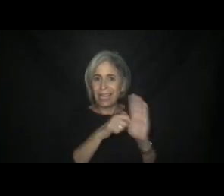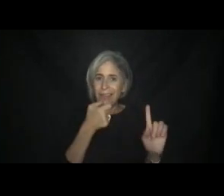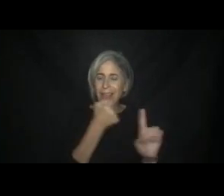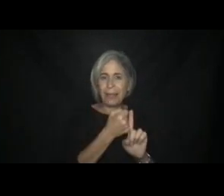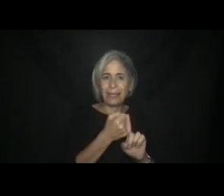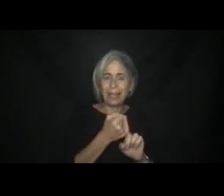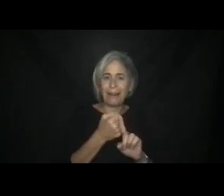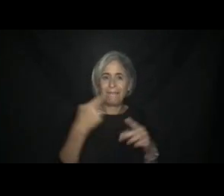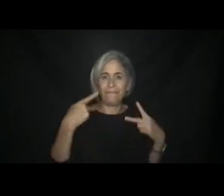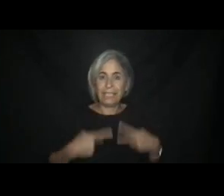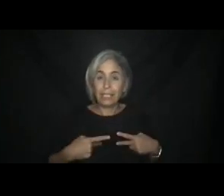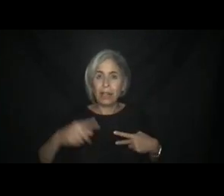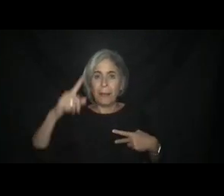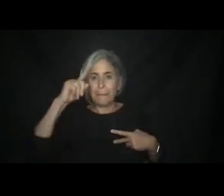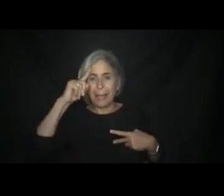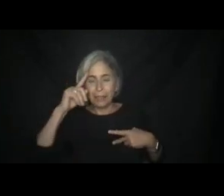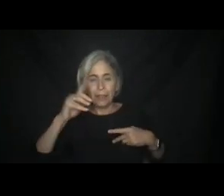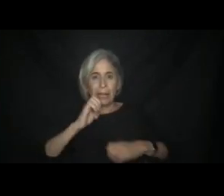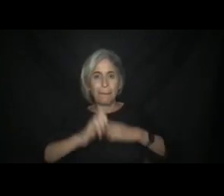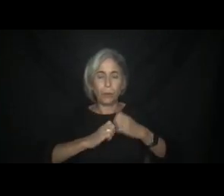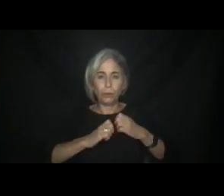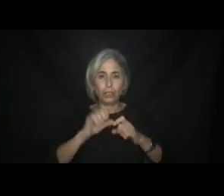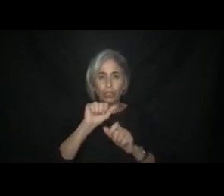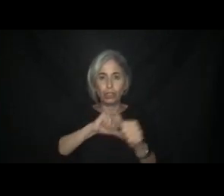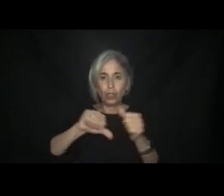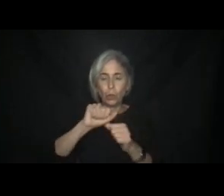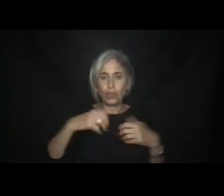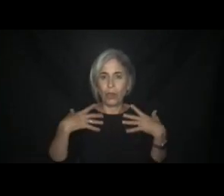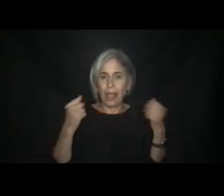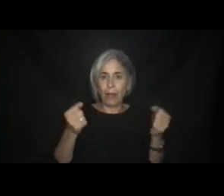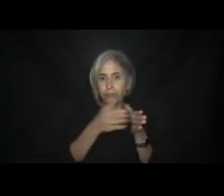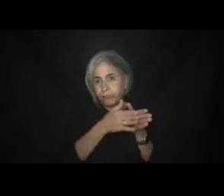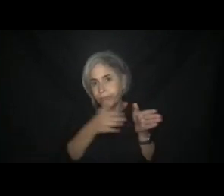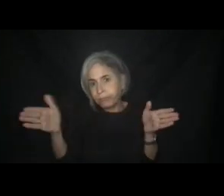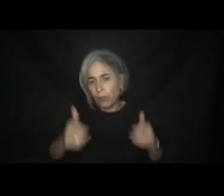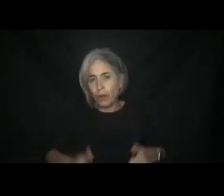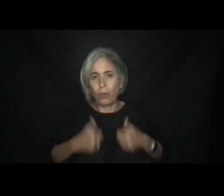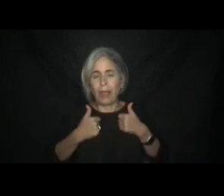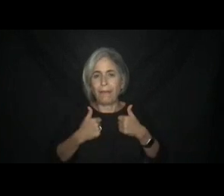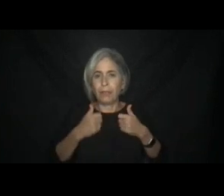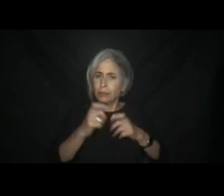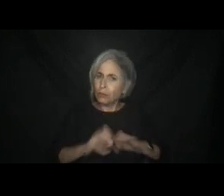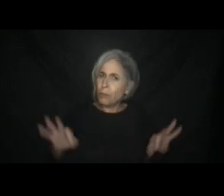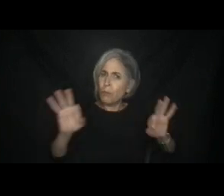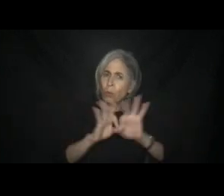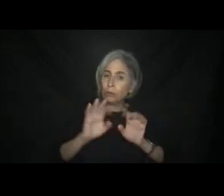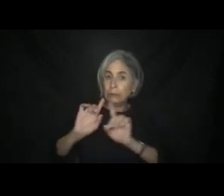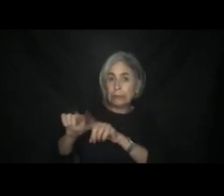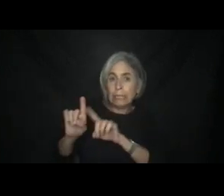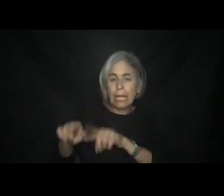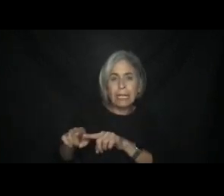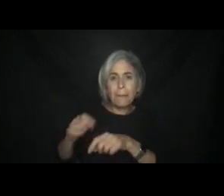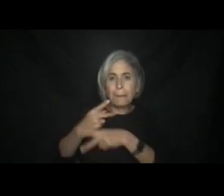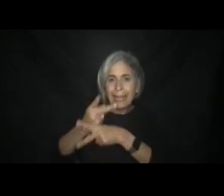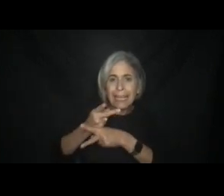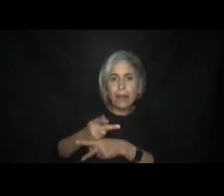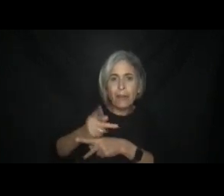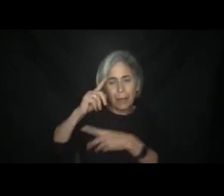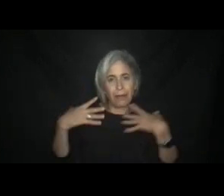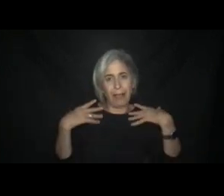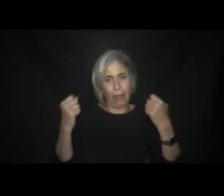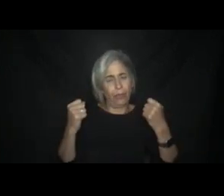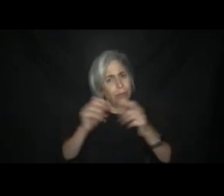and socio-emotional health across their lifespan. And whereas the importance of attending to mental health has become more